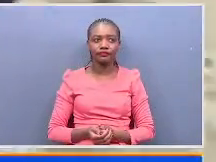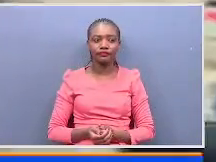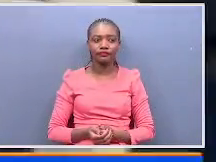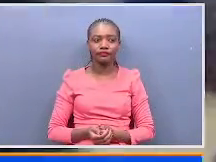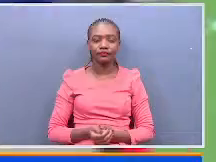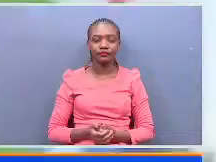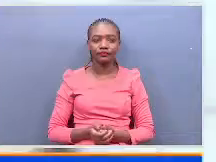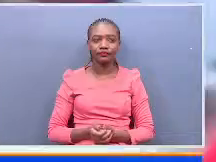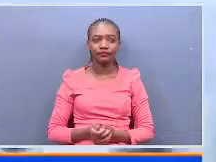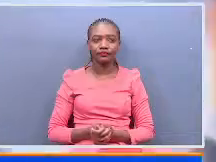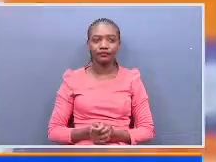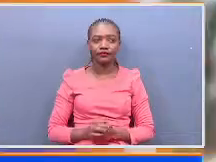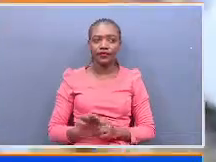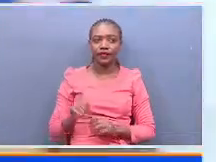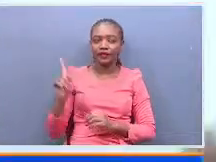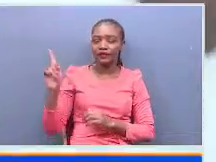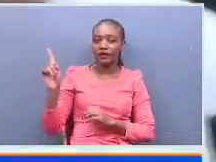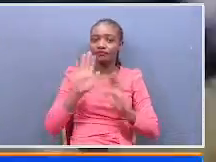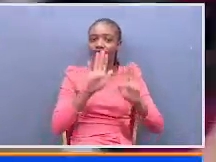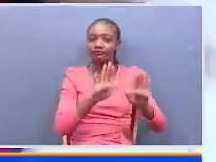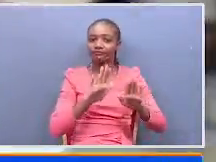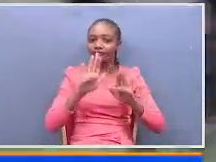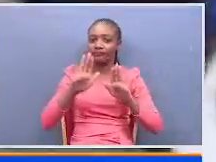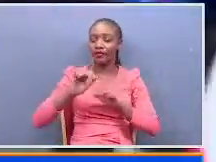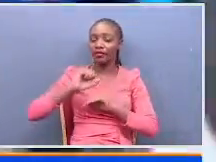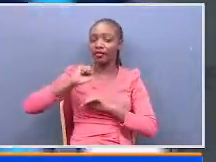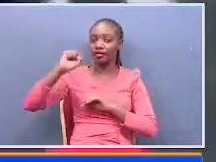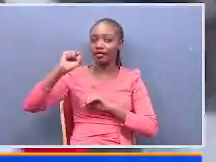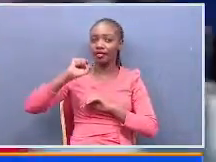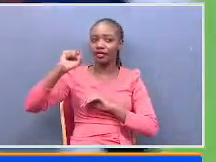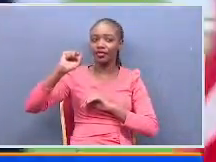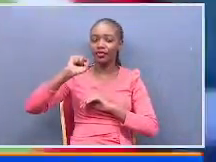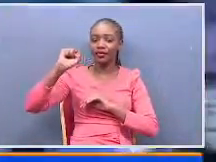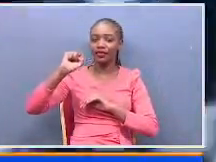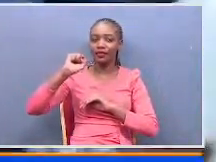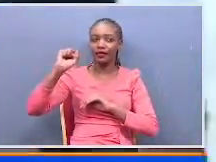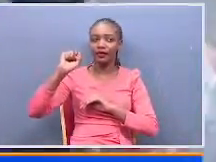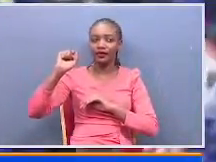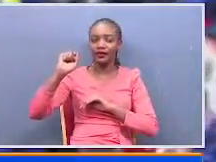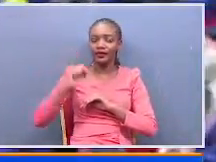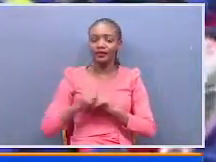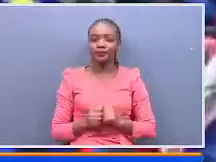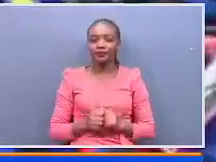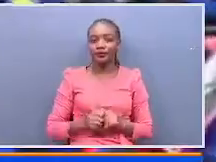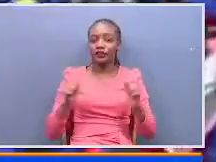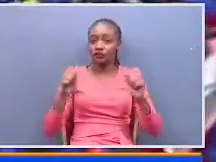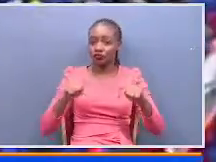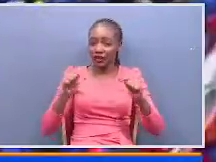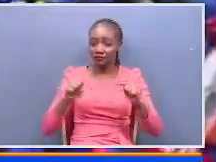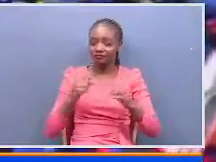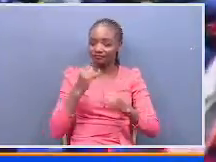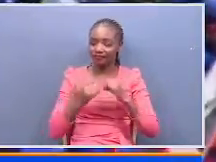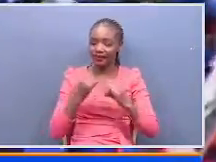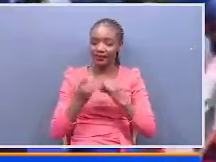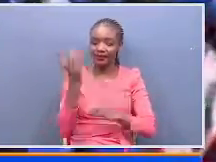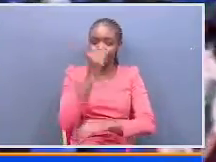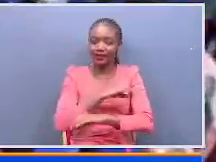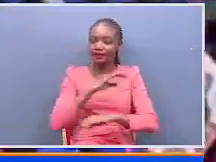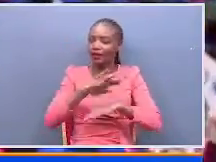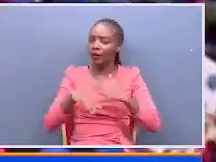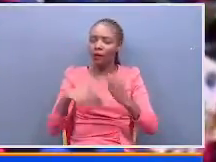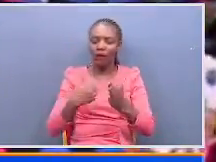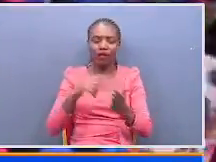As curtains close on political campaigns in the country, front runners in the presidential elections are leaving no stone